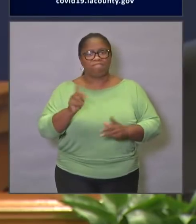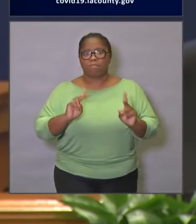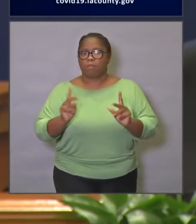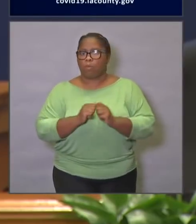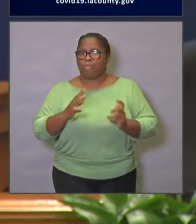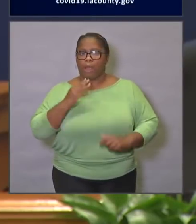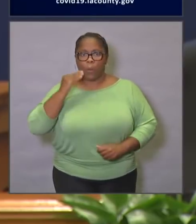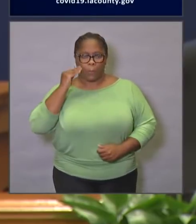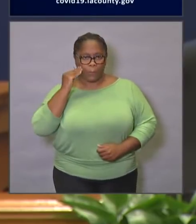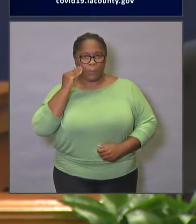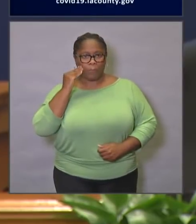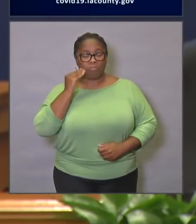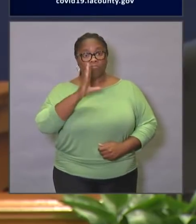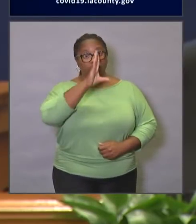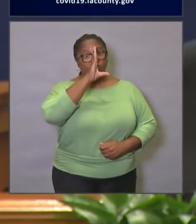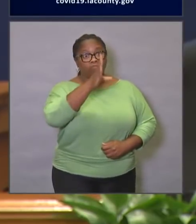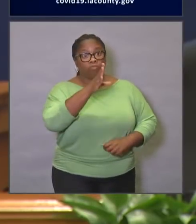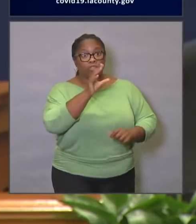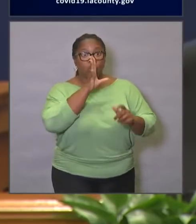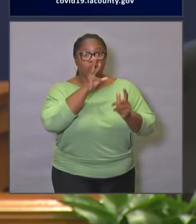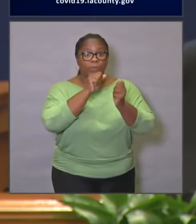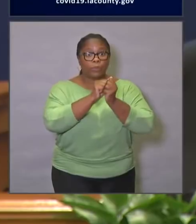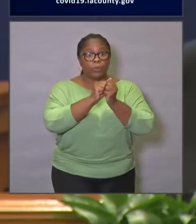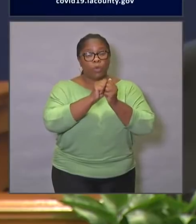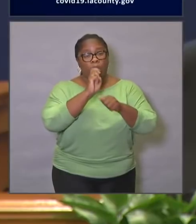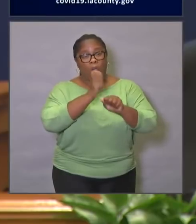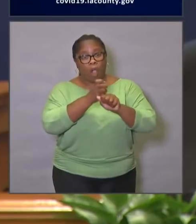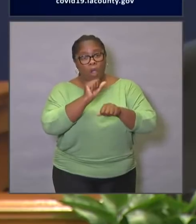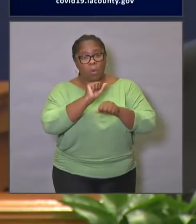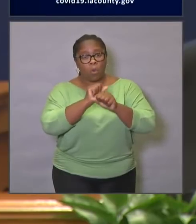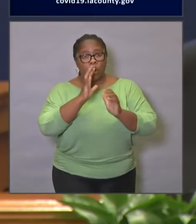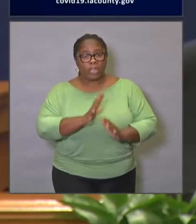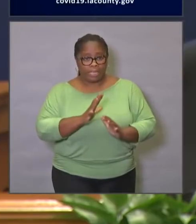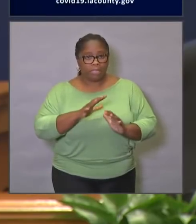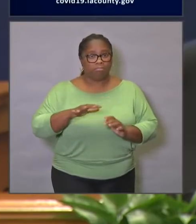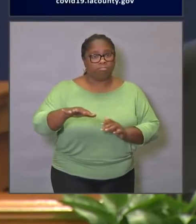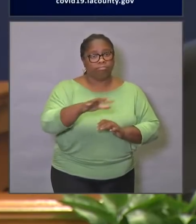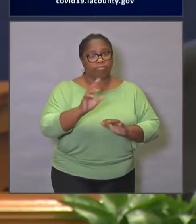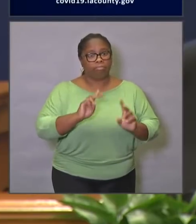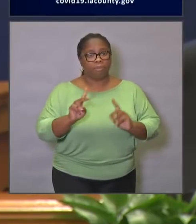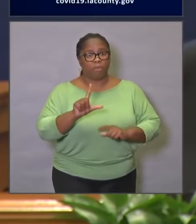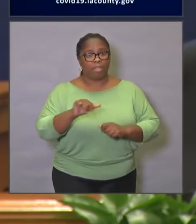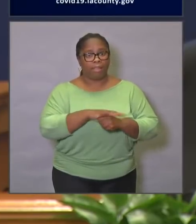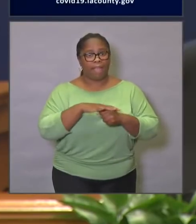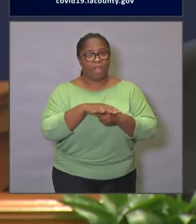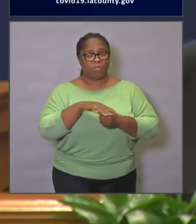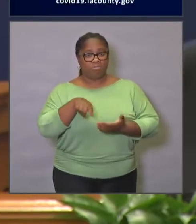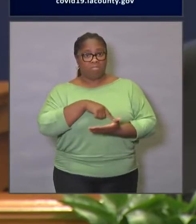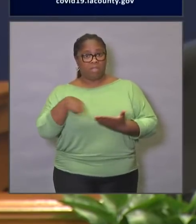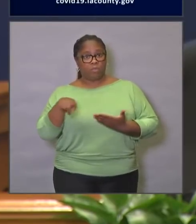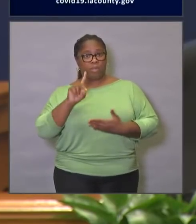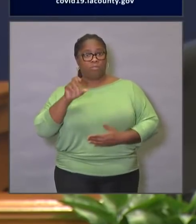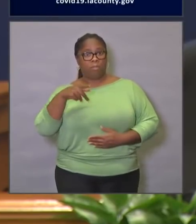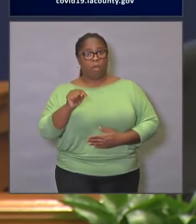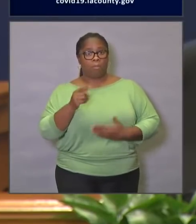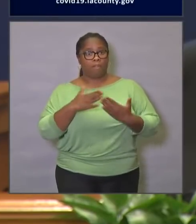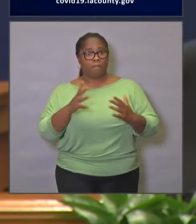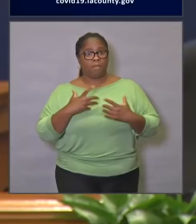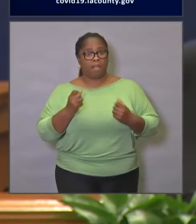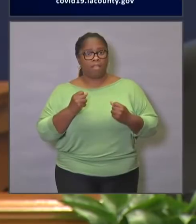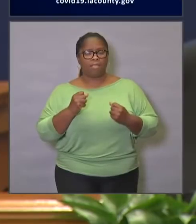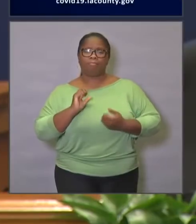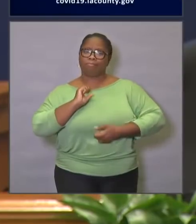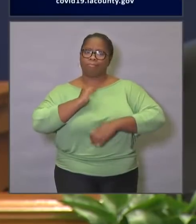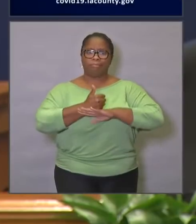speak directly to the hardworking employees in Los Angeles County. This week, the Department of Public Health instituted a mandatory closure